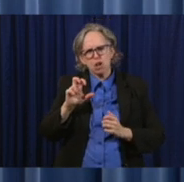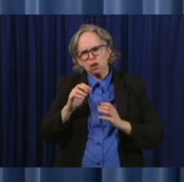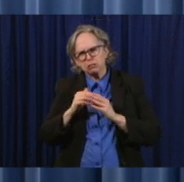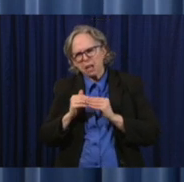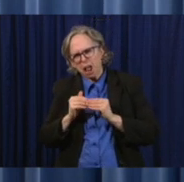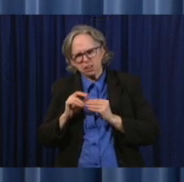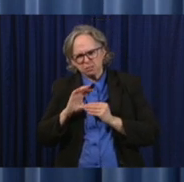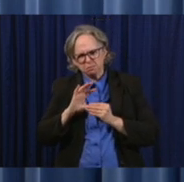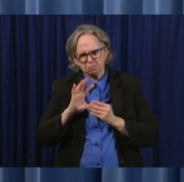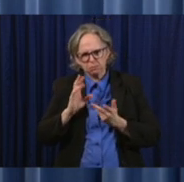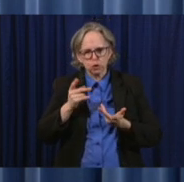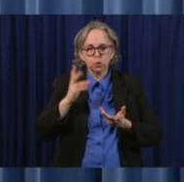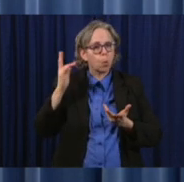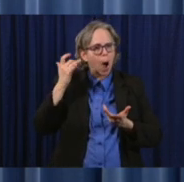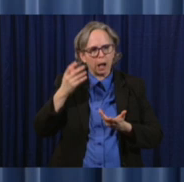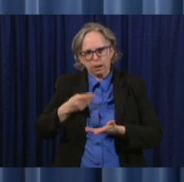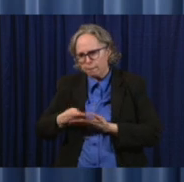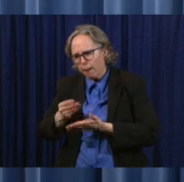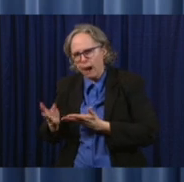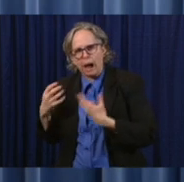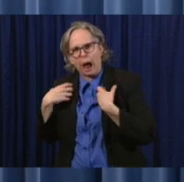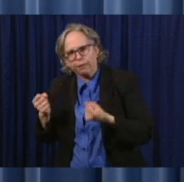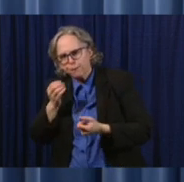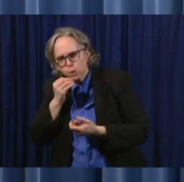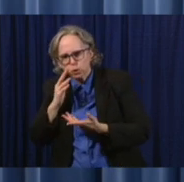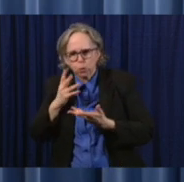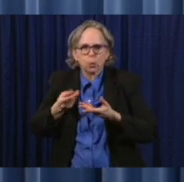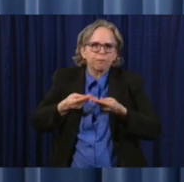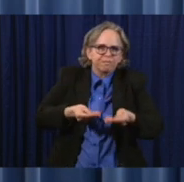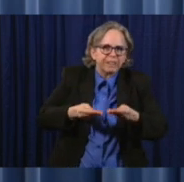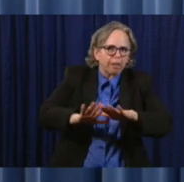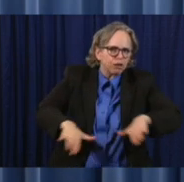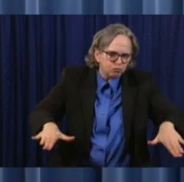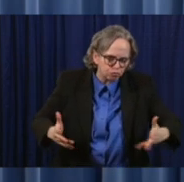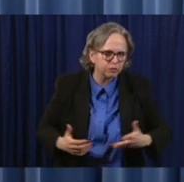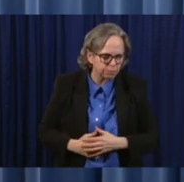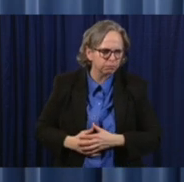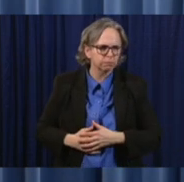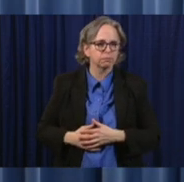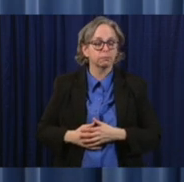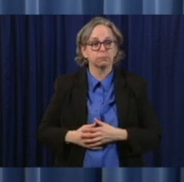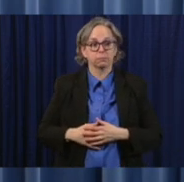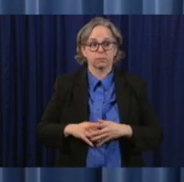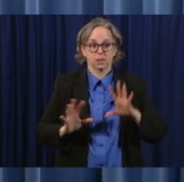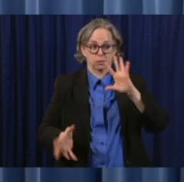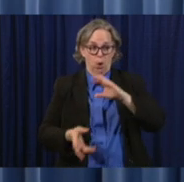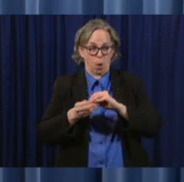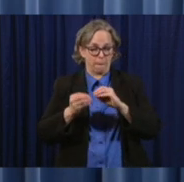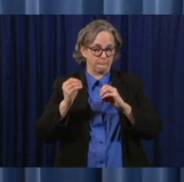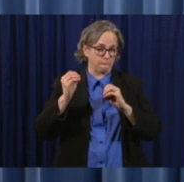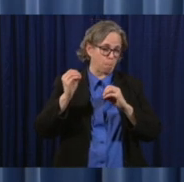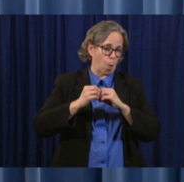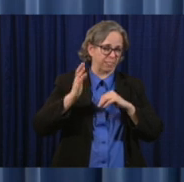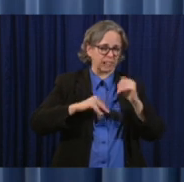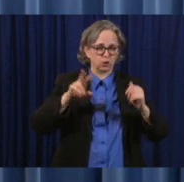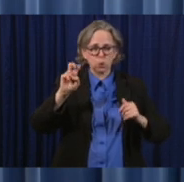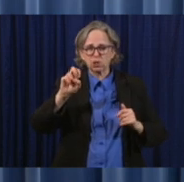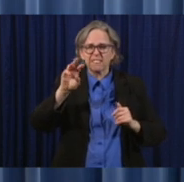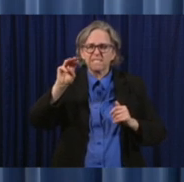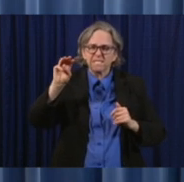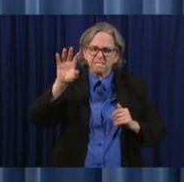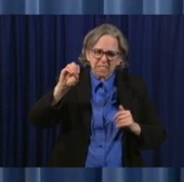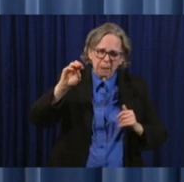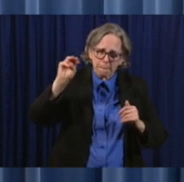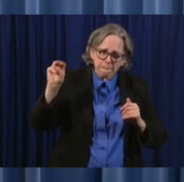the children. These benefits amount to more than $250 million that will go to our grocery stores and